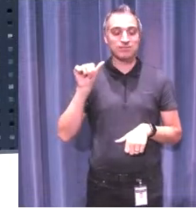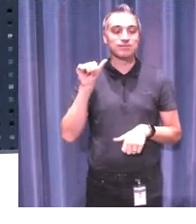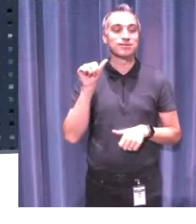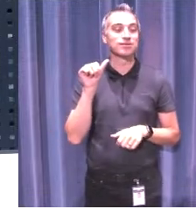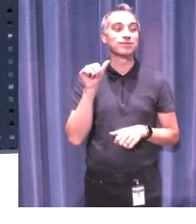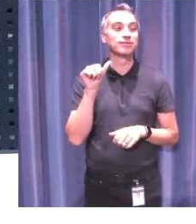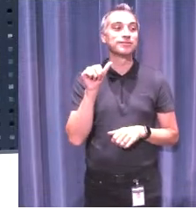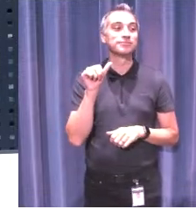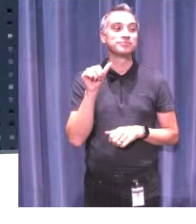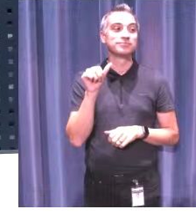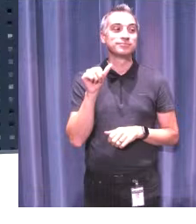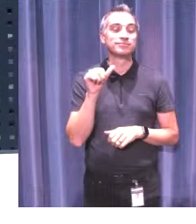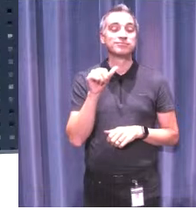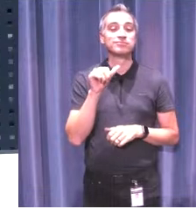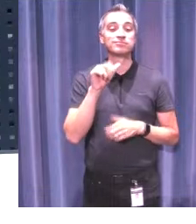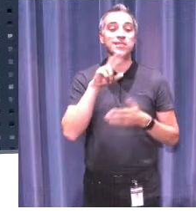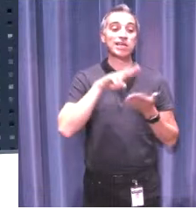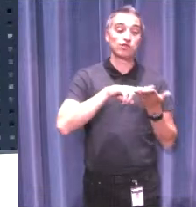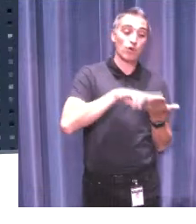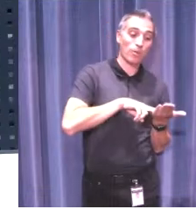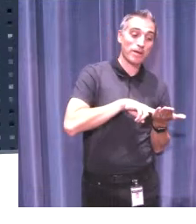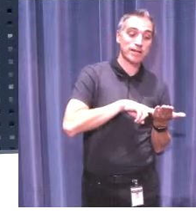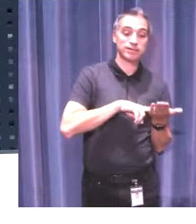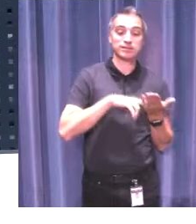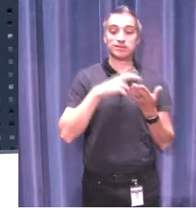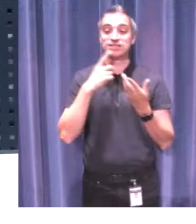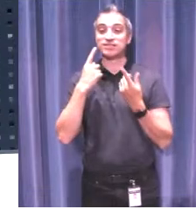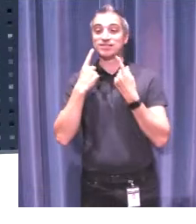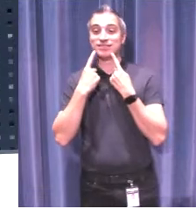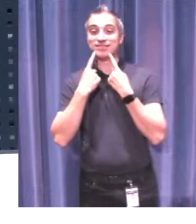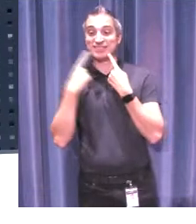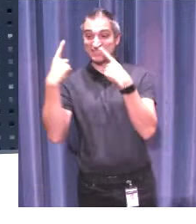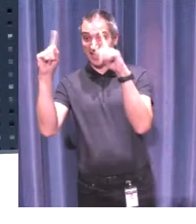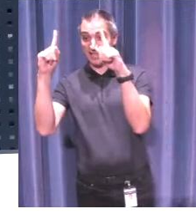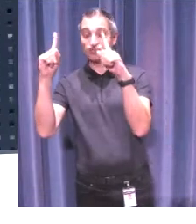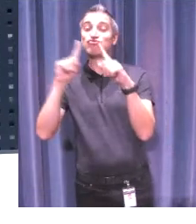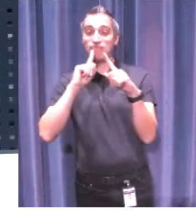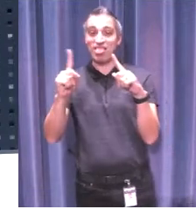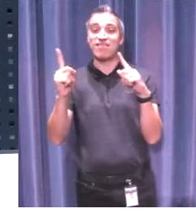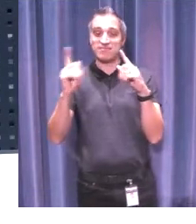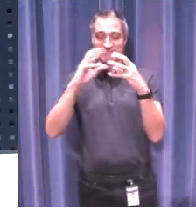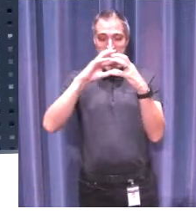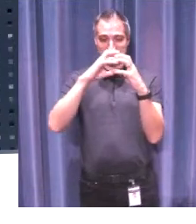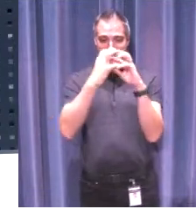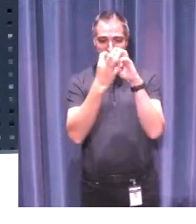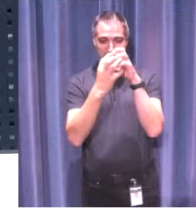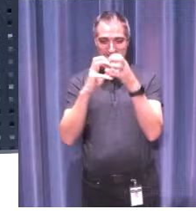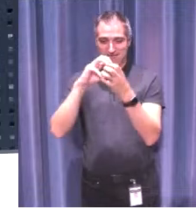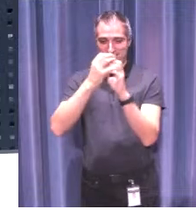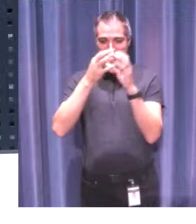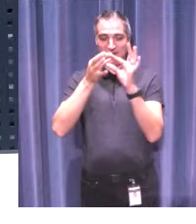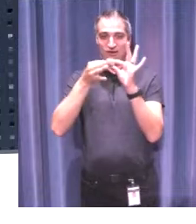and enrollment and success are all interrelated. And